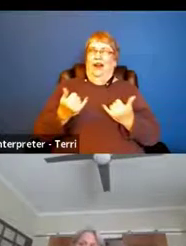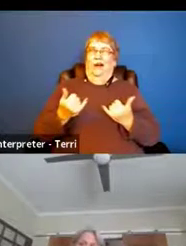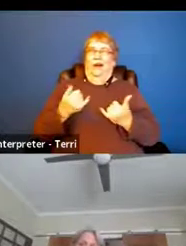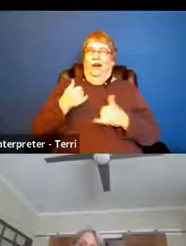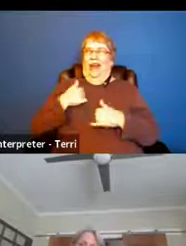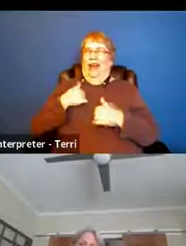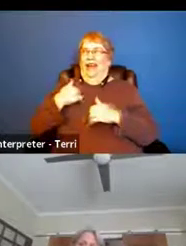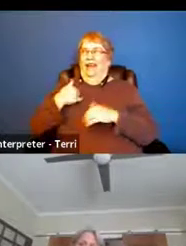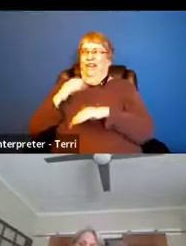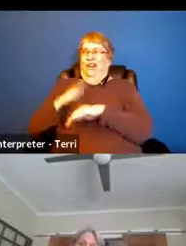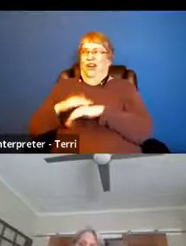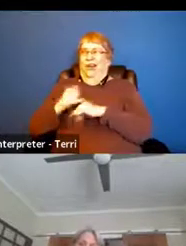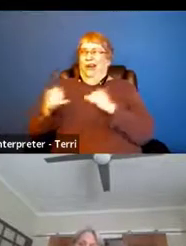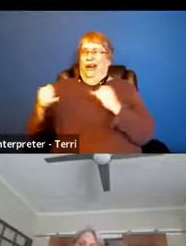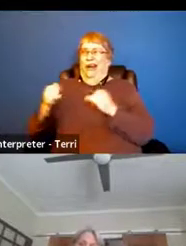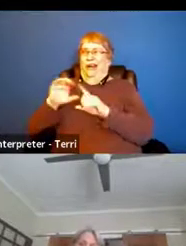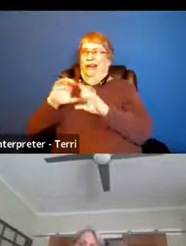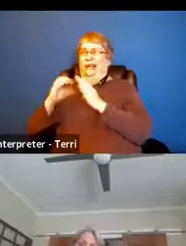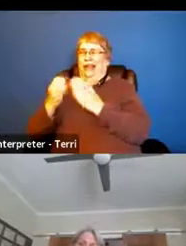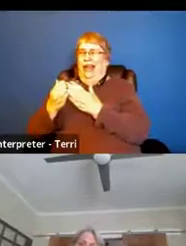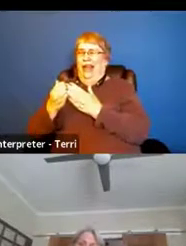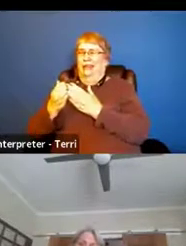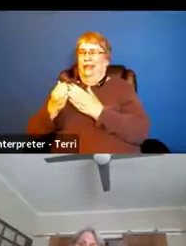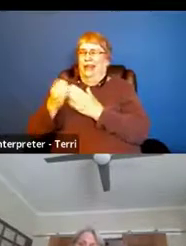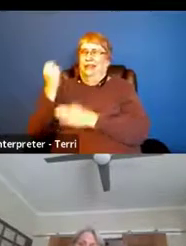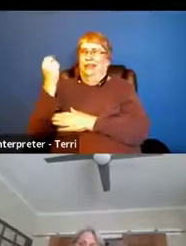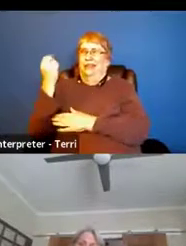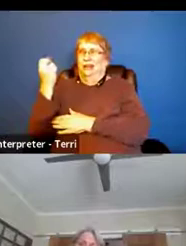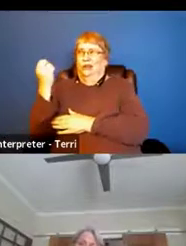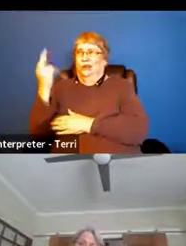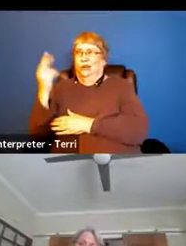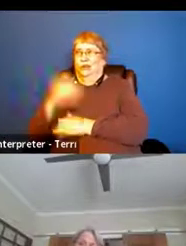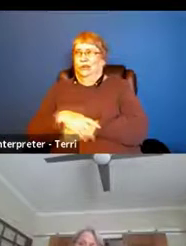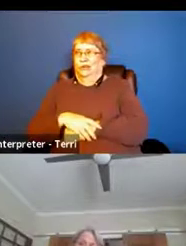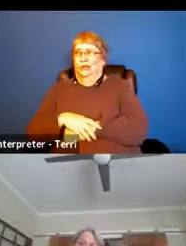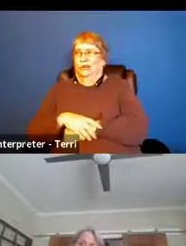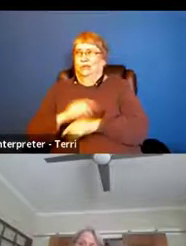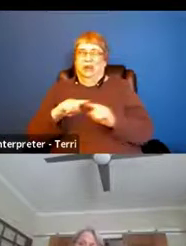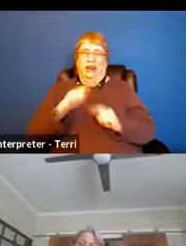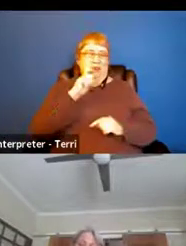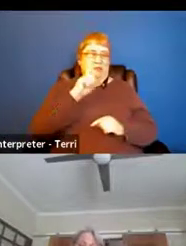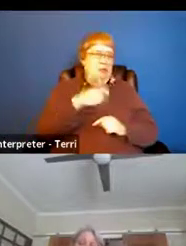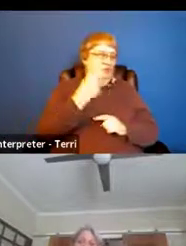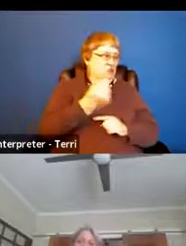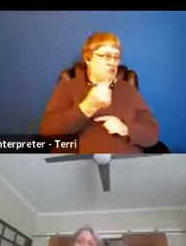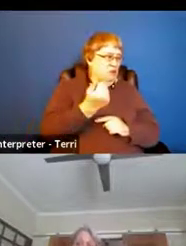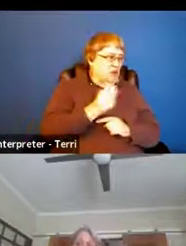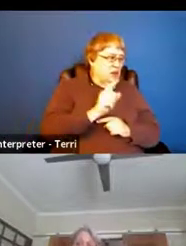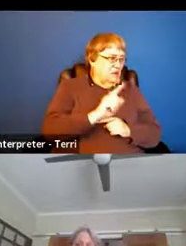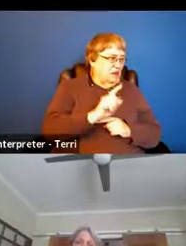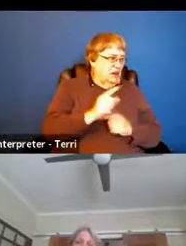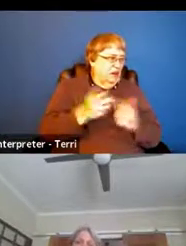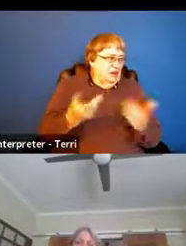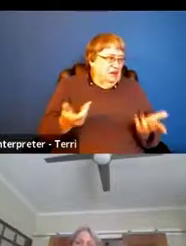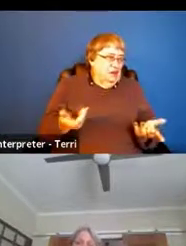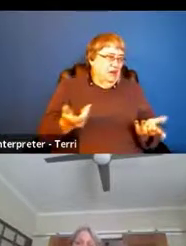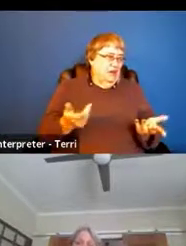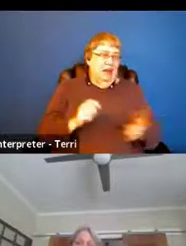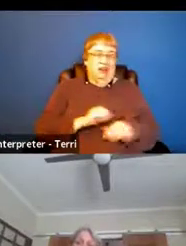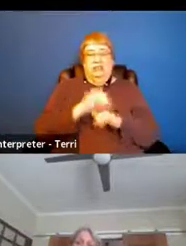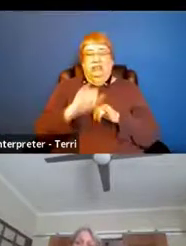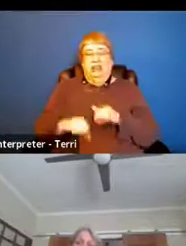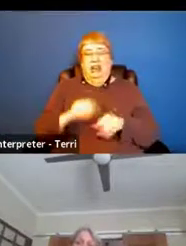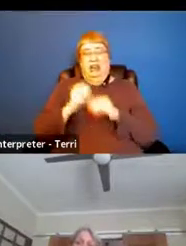and it's at, you know, noon, but like, I don't actually have to go anywhere. So maybe I'll just stay in bed all day and I won't get up until 3 o'clock, you know, and then I'll stay up